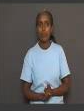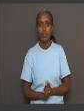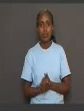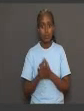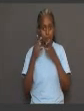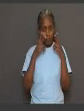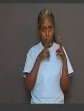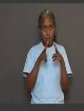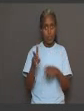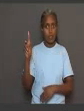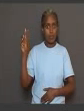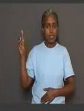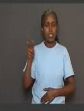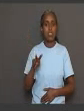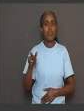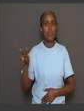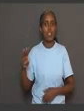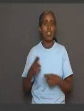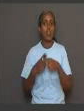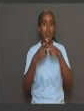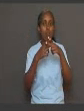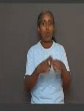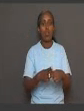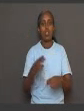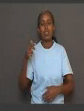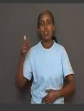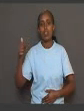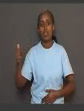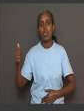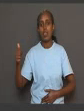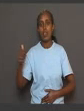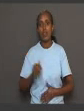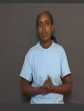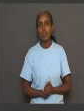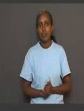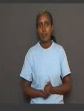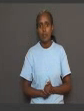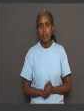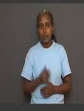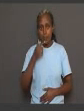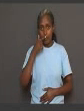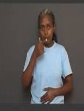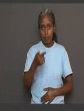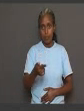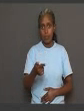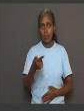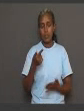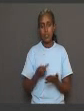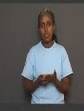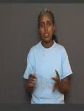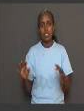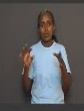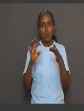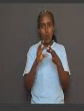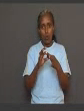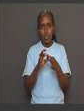Observe this vector called A. let us say that its